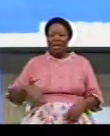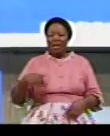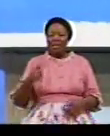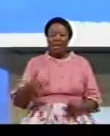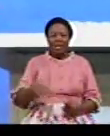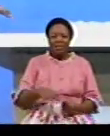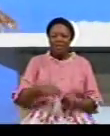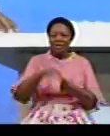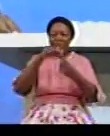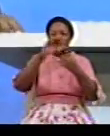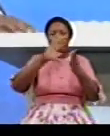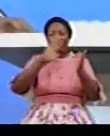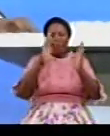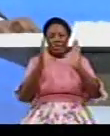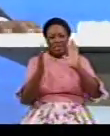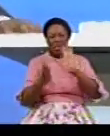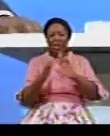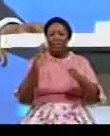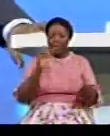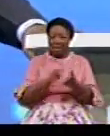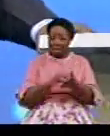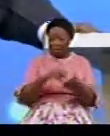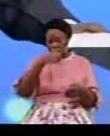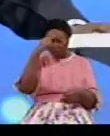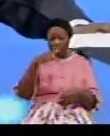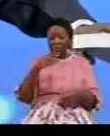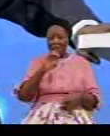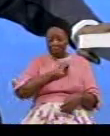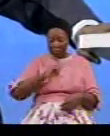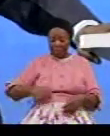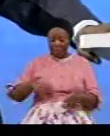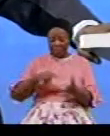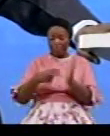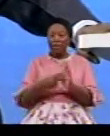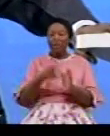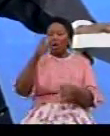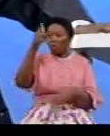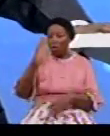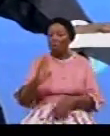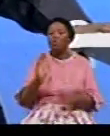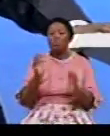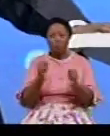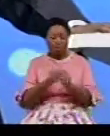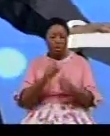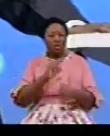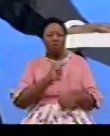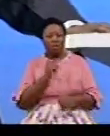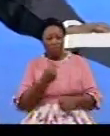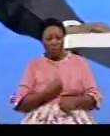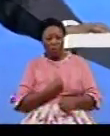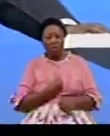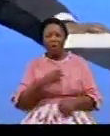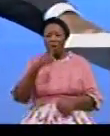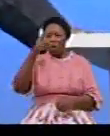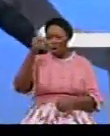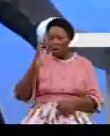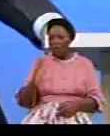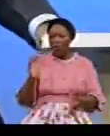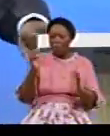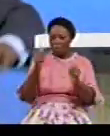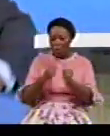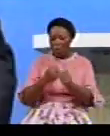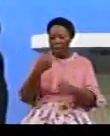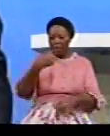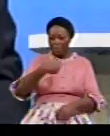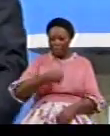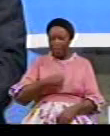But when we continue in that evil, he leaves us alone. We're empty. He leaves us